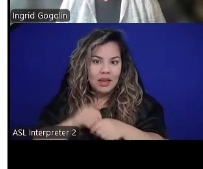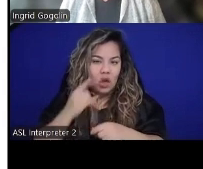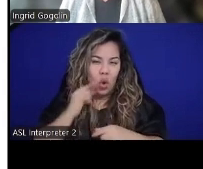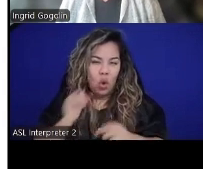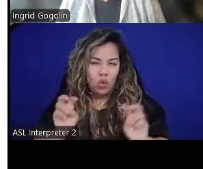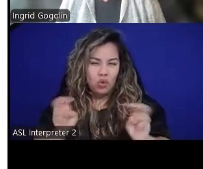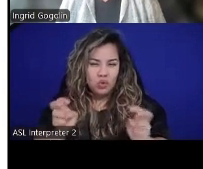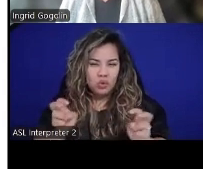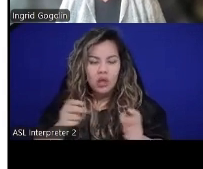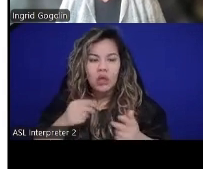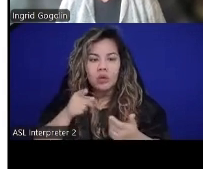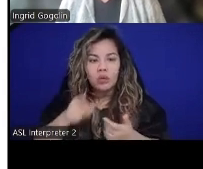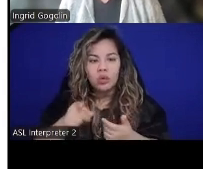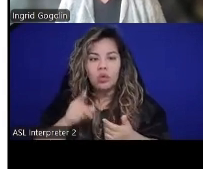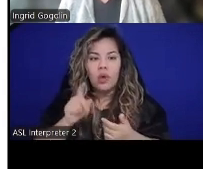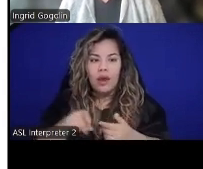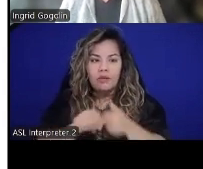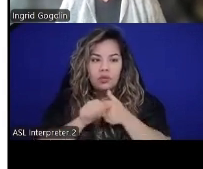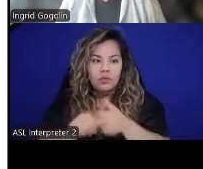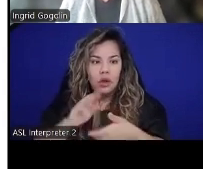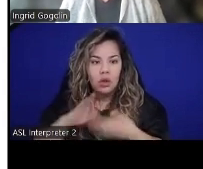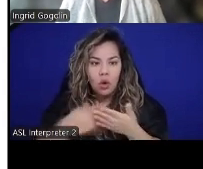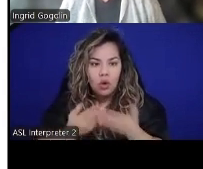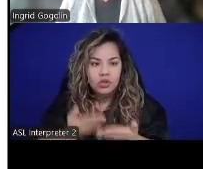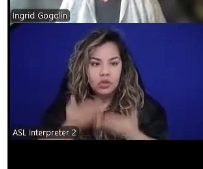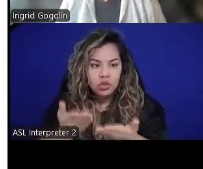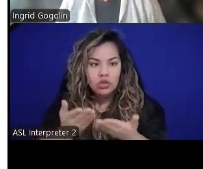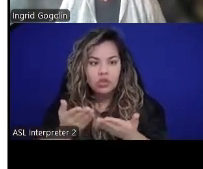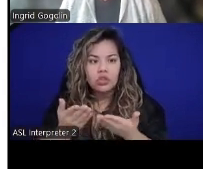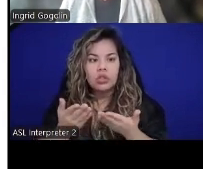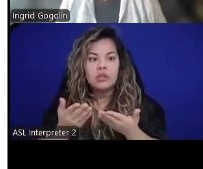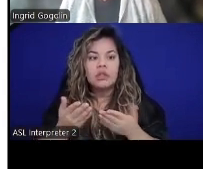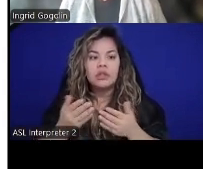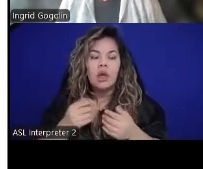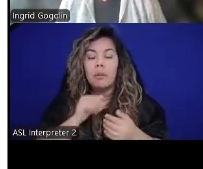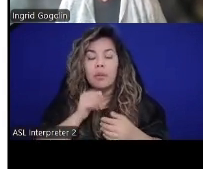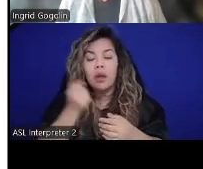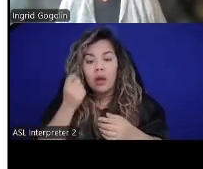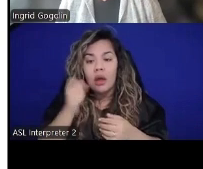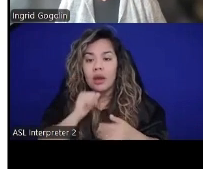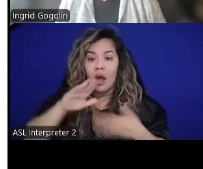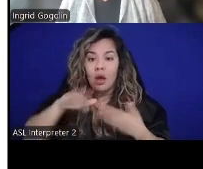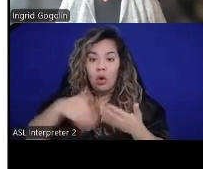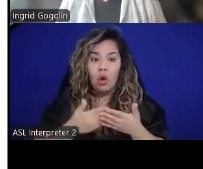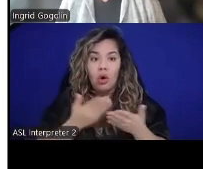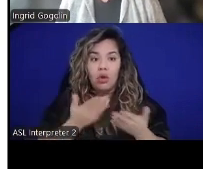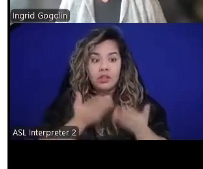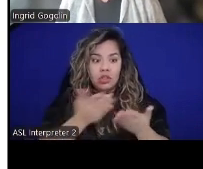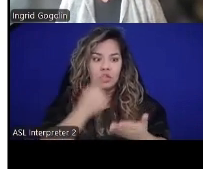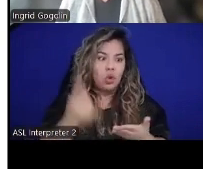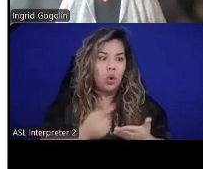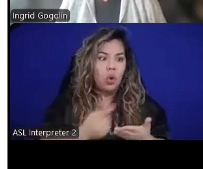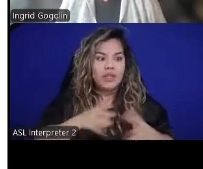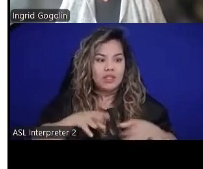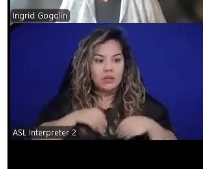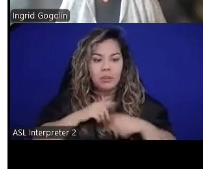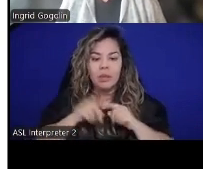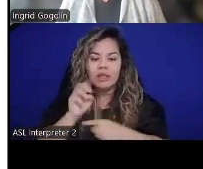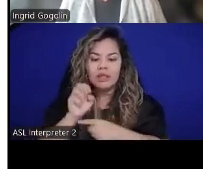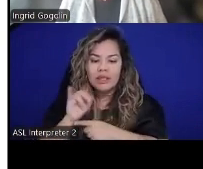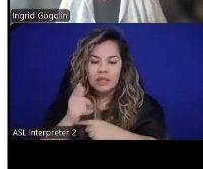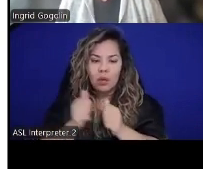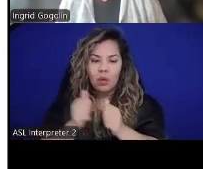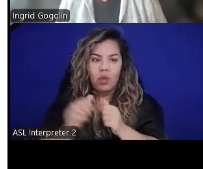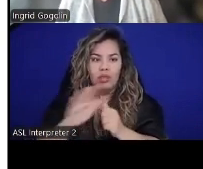of the reviewers, and not all of them are always acceptable. But dealing with the reviewers'